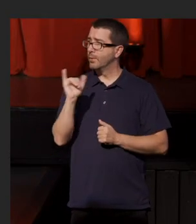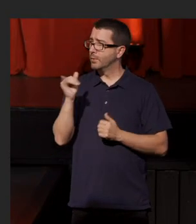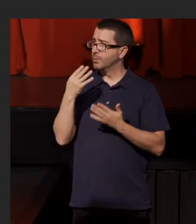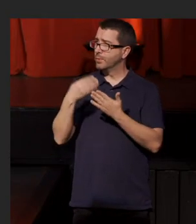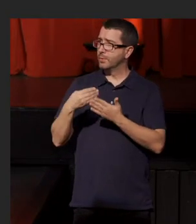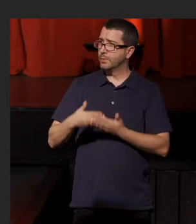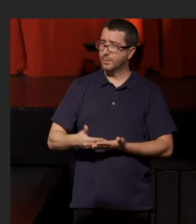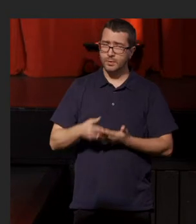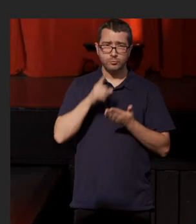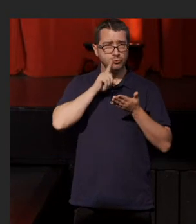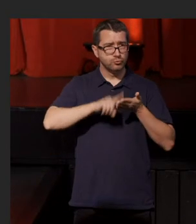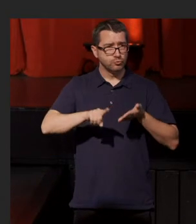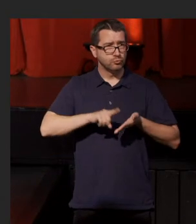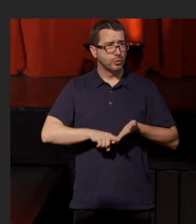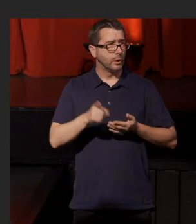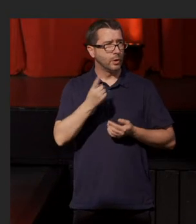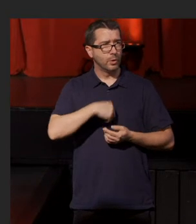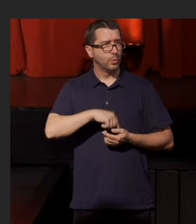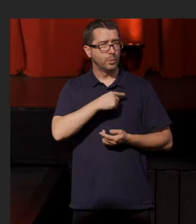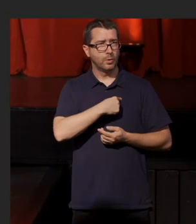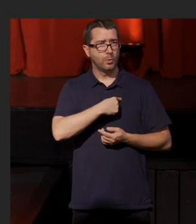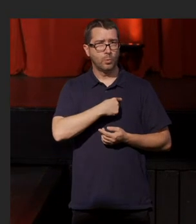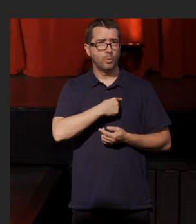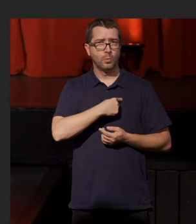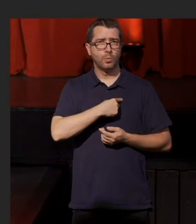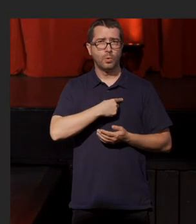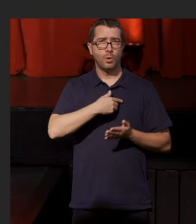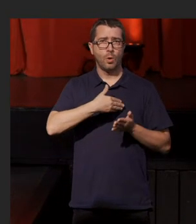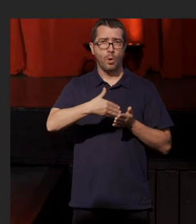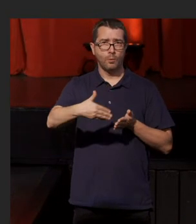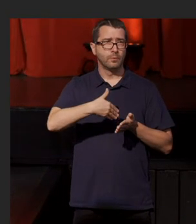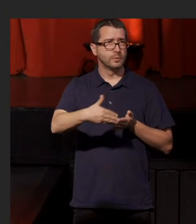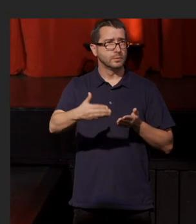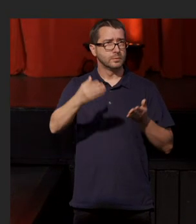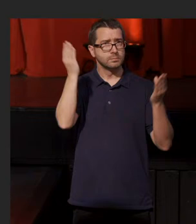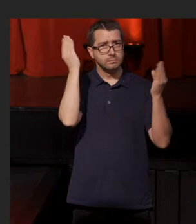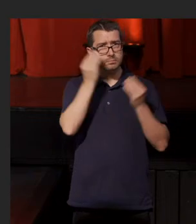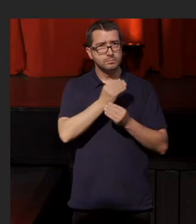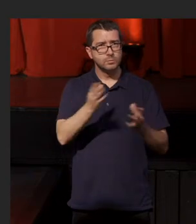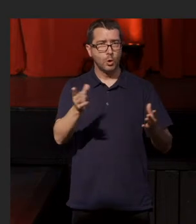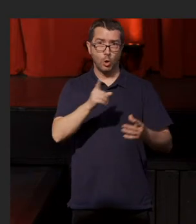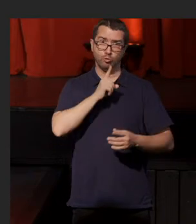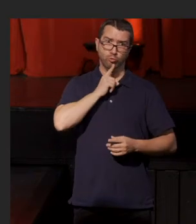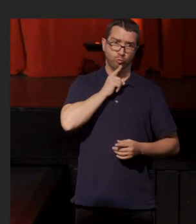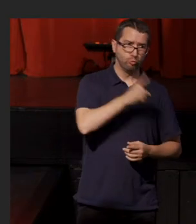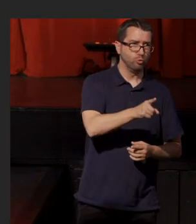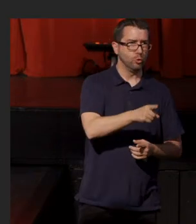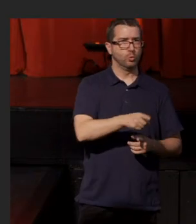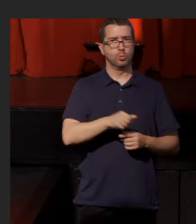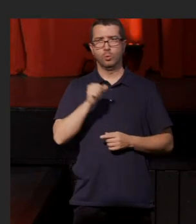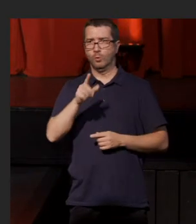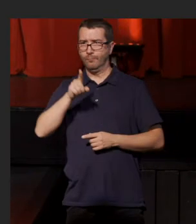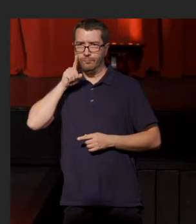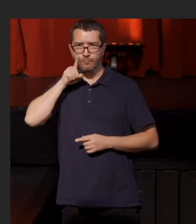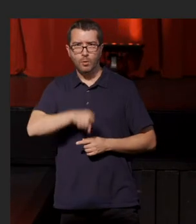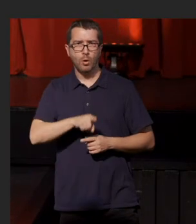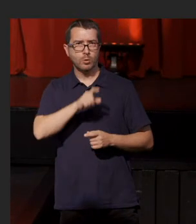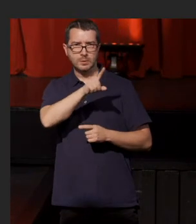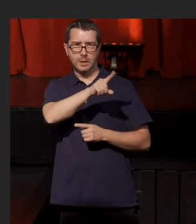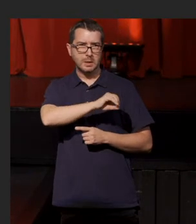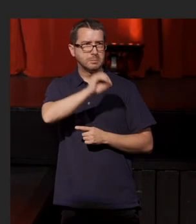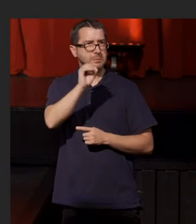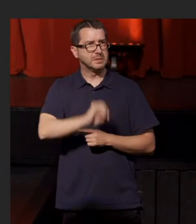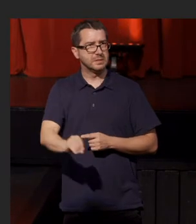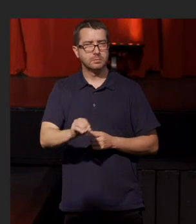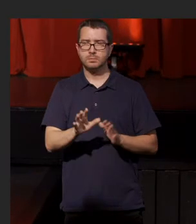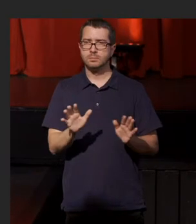operation, we don't say that very often that something is categorically true or something is categorically false. Most of the time, what we are doing